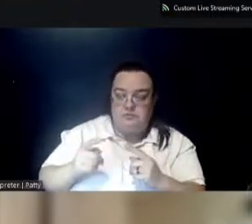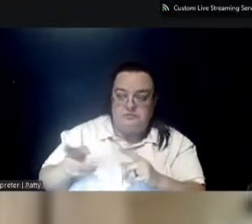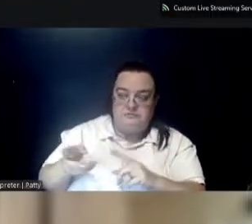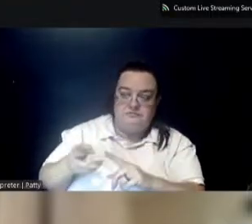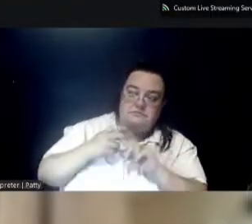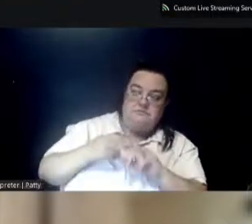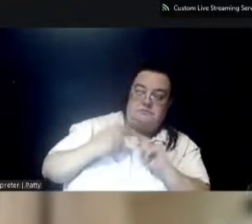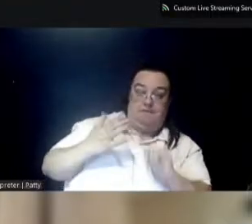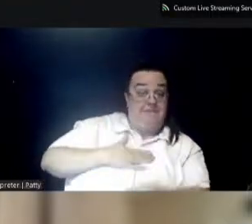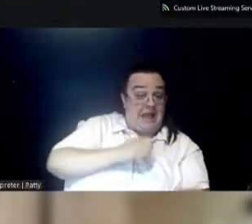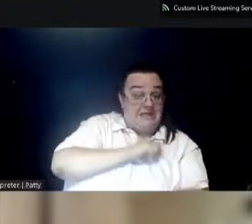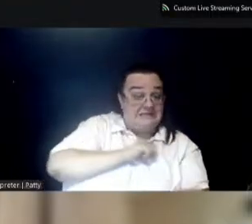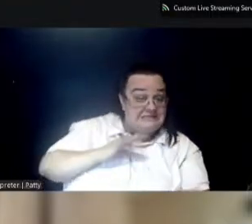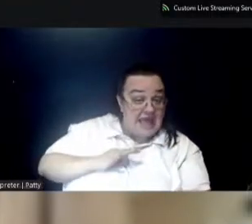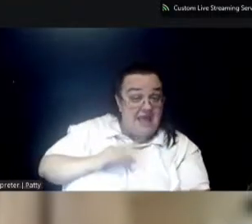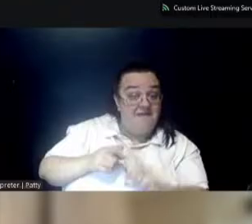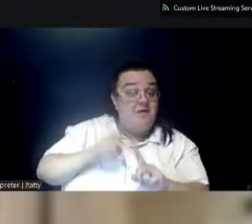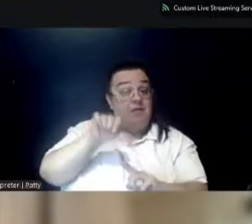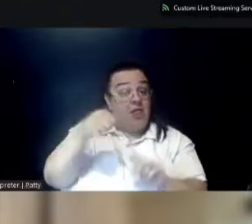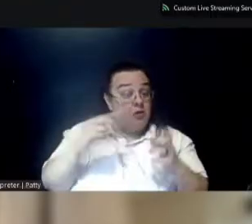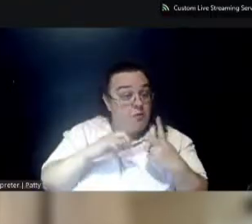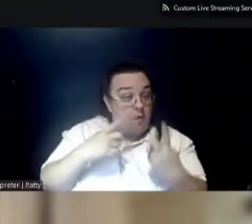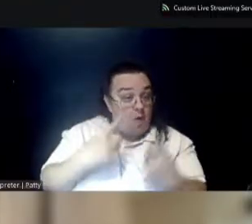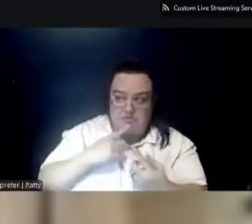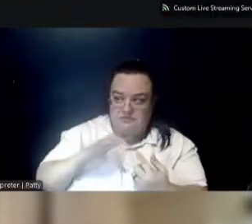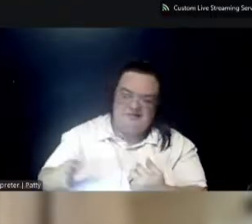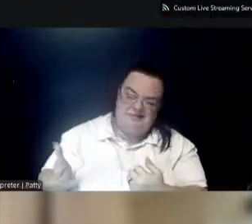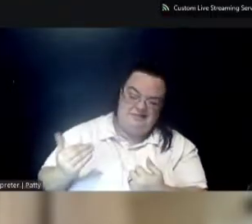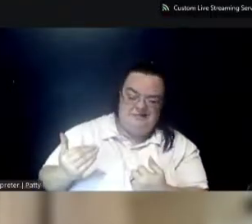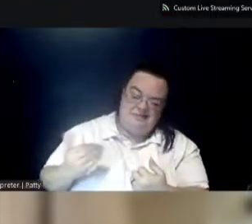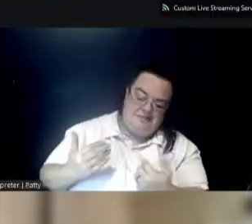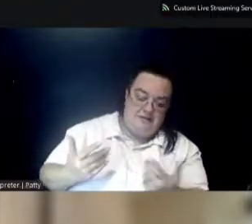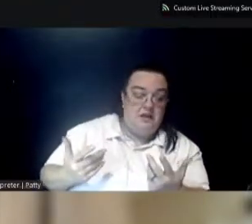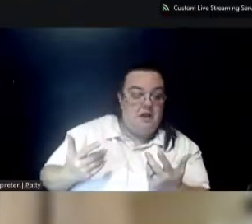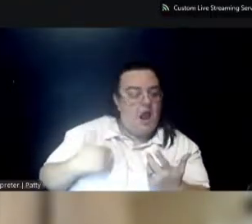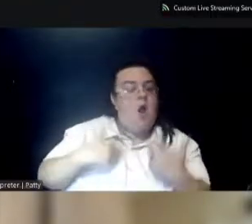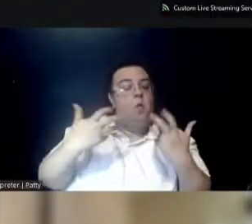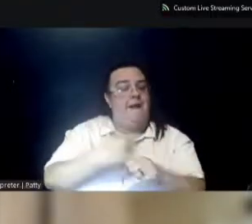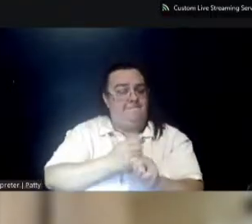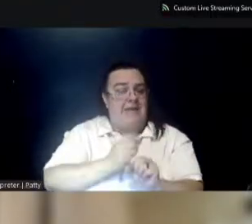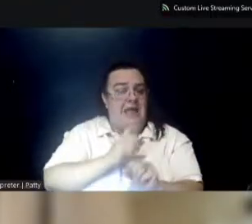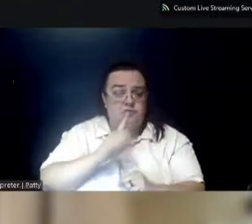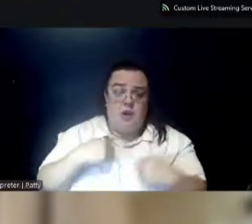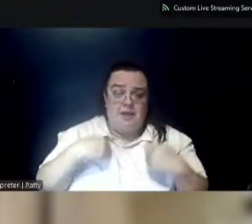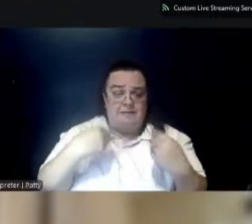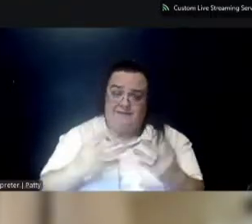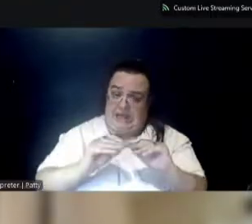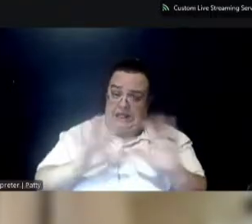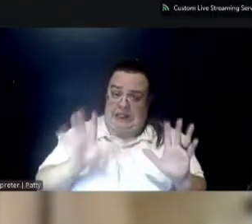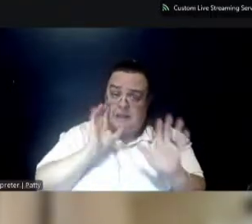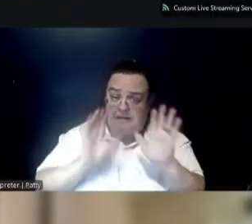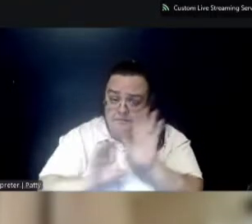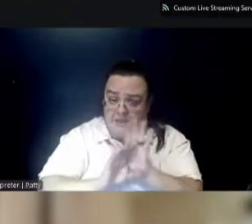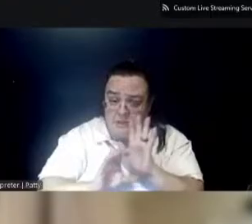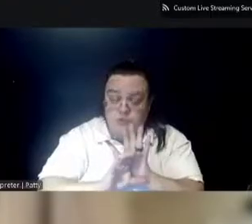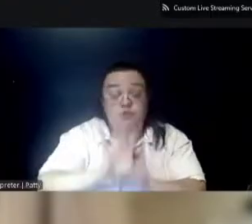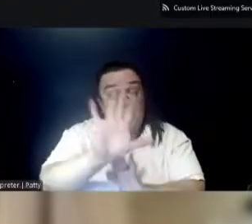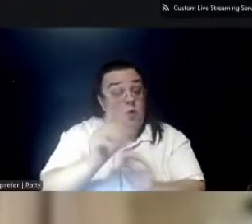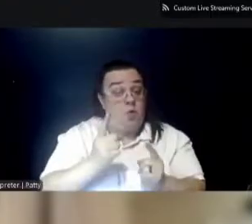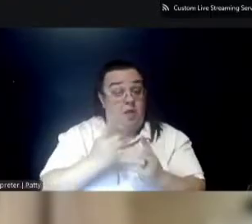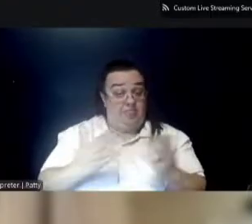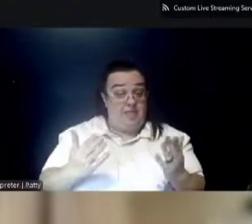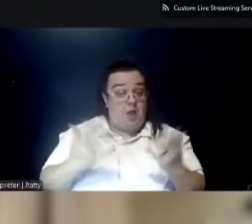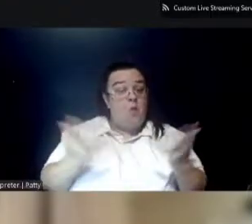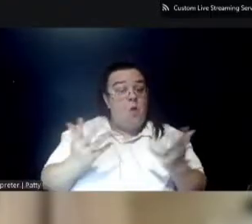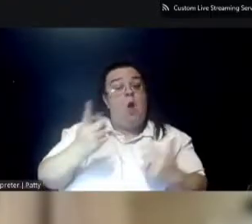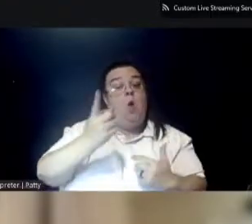from other departments. So I just wanted to make sure that I paint the picture there. I think one of the things that you all